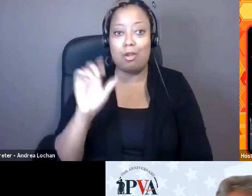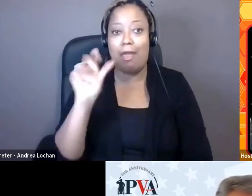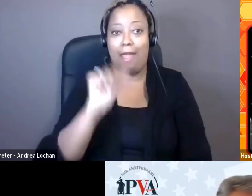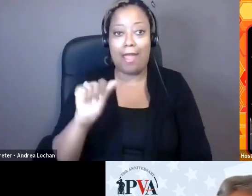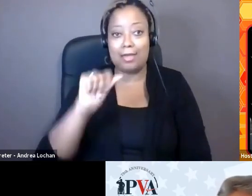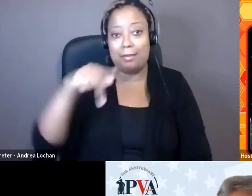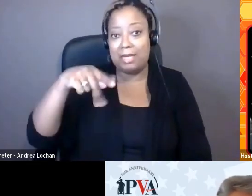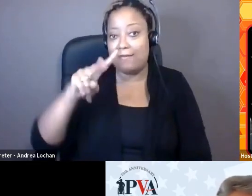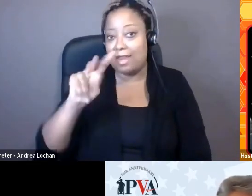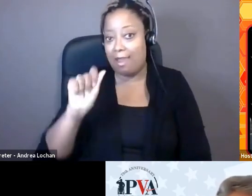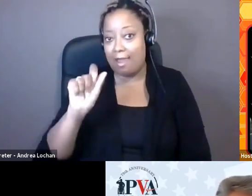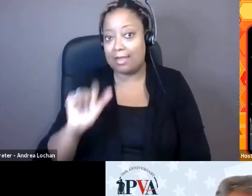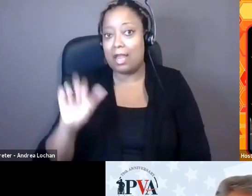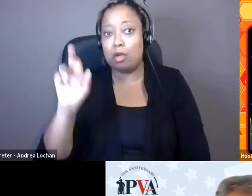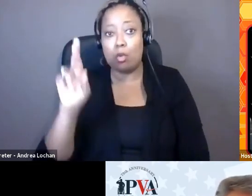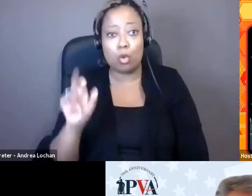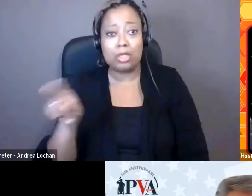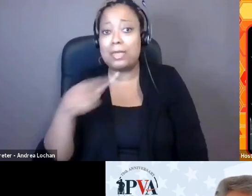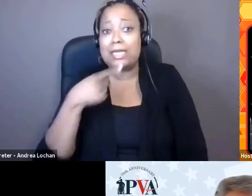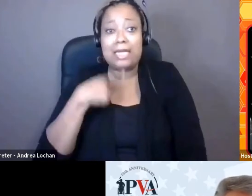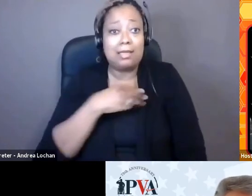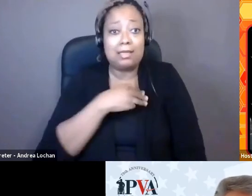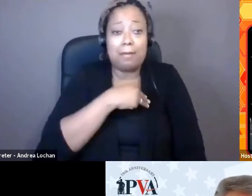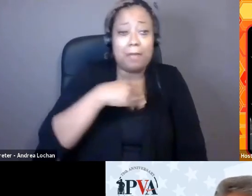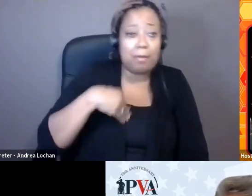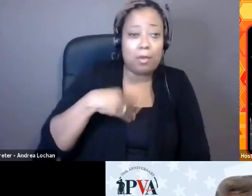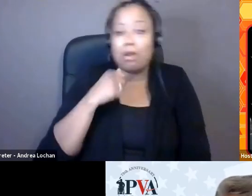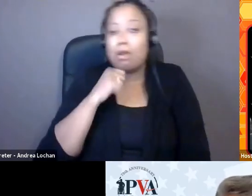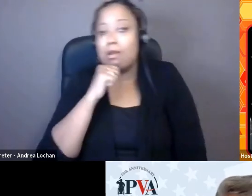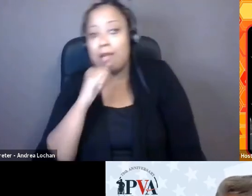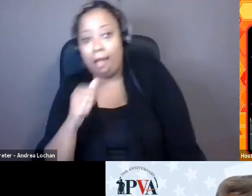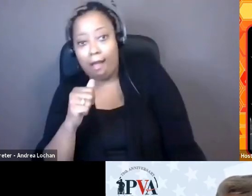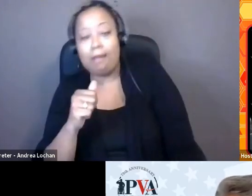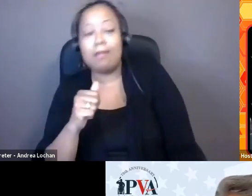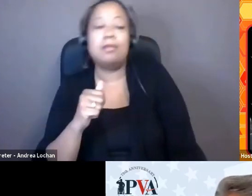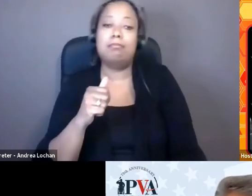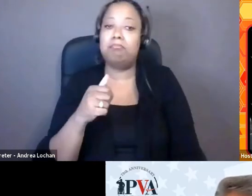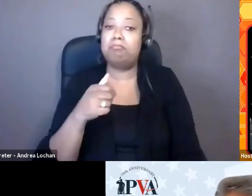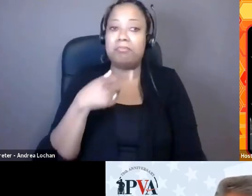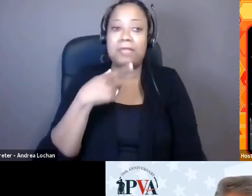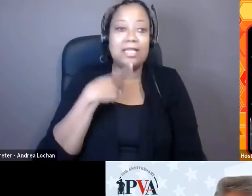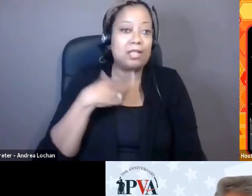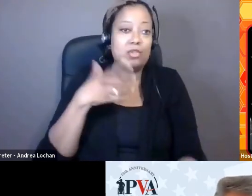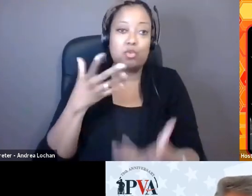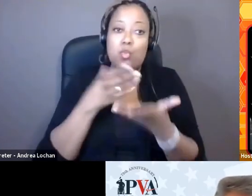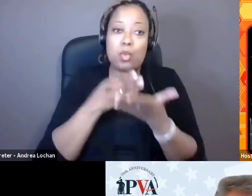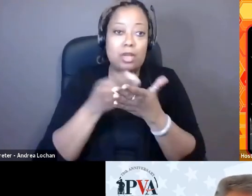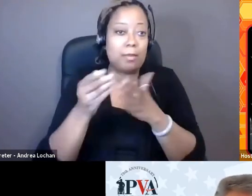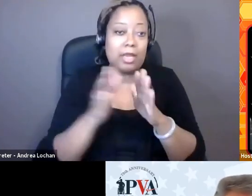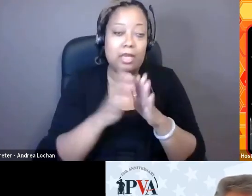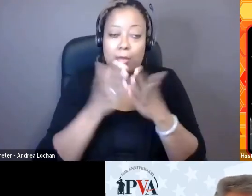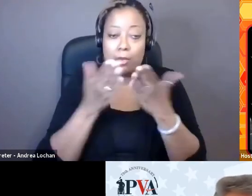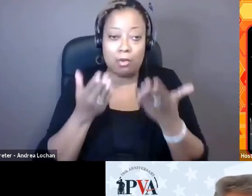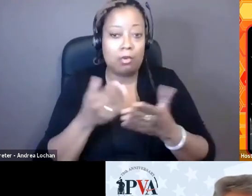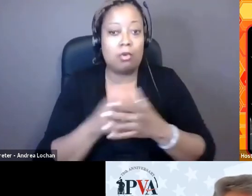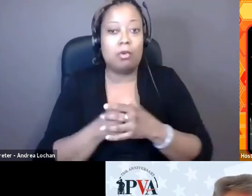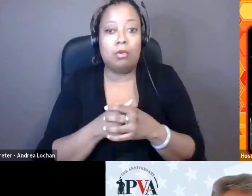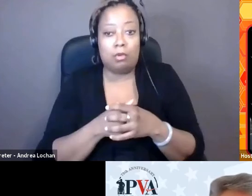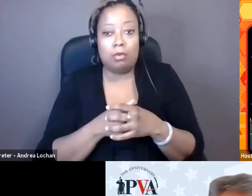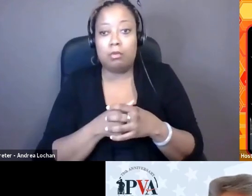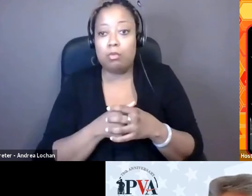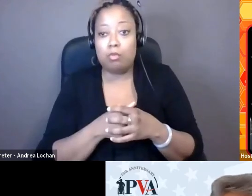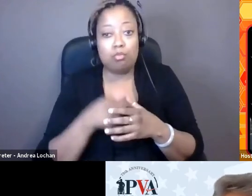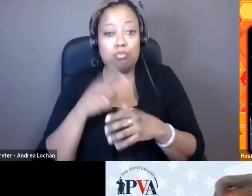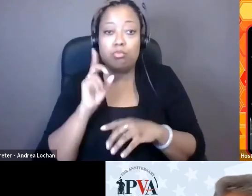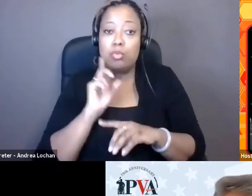a member of PVA or not a member, and ask us that, just tell us you want to purchase the book. We will get right back to